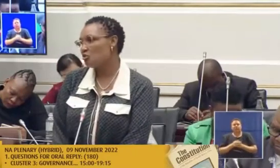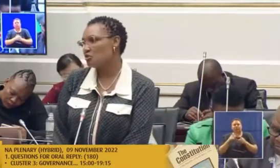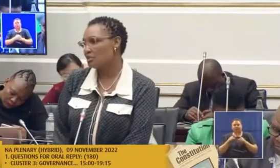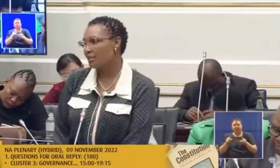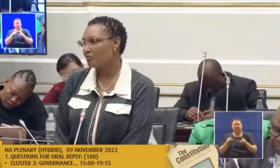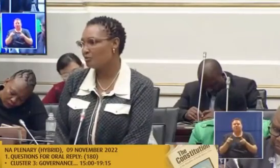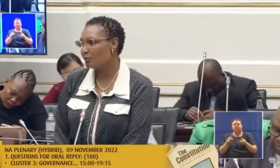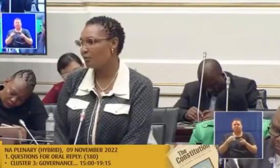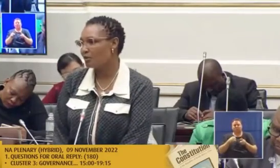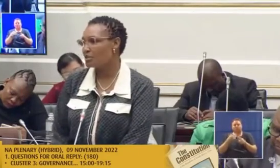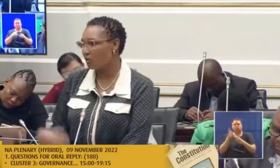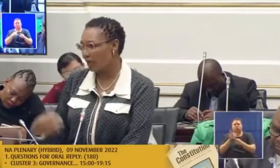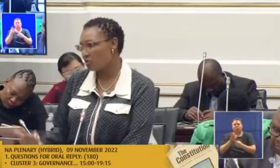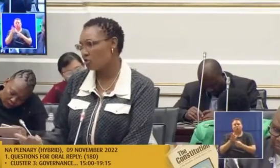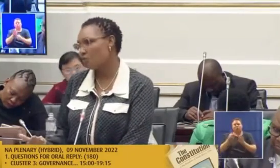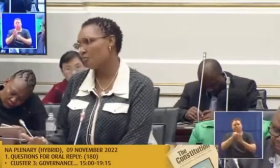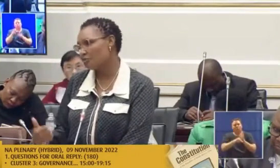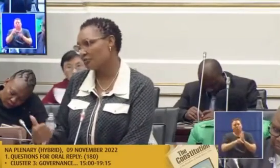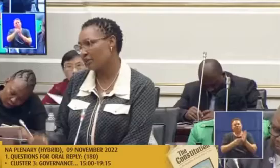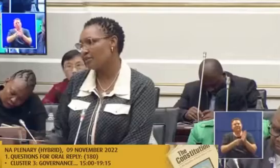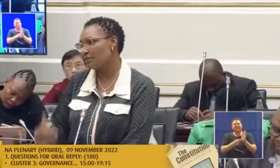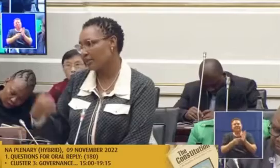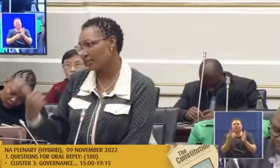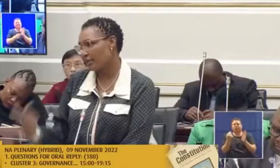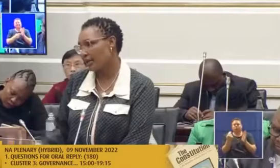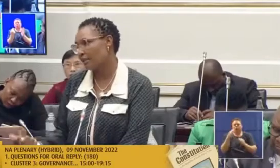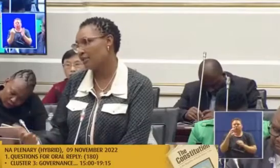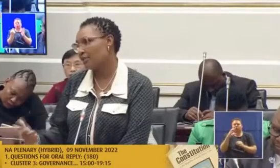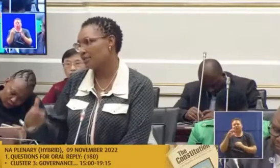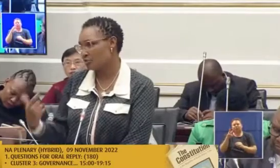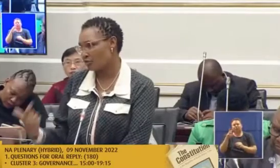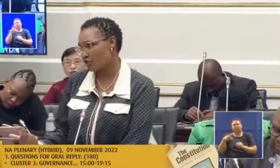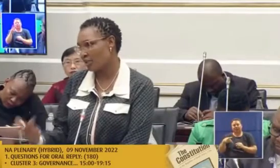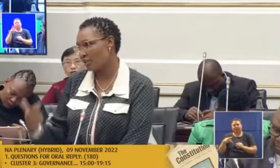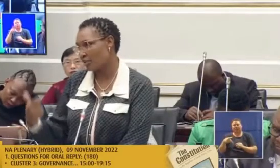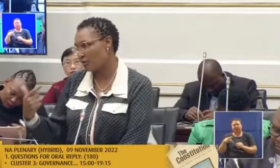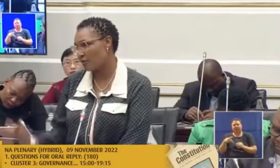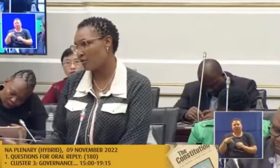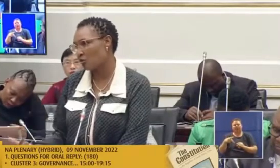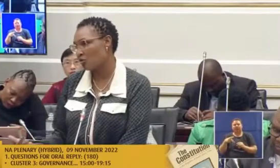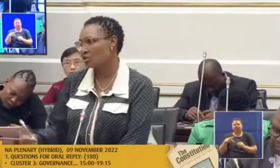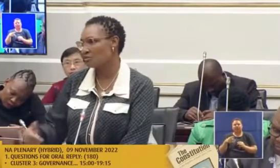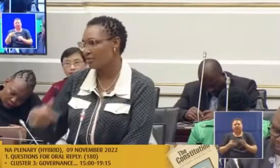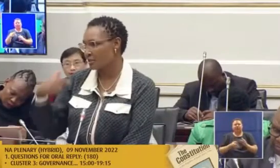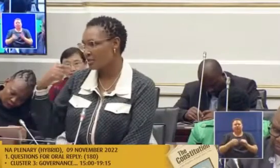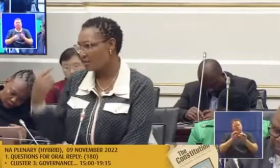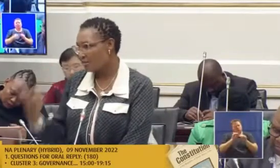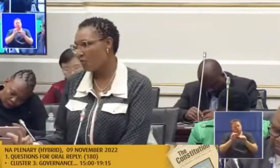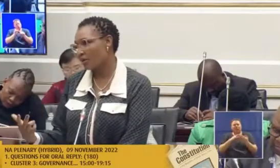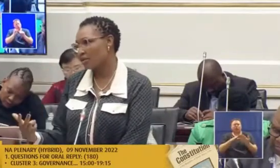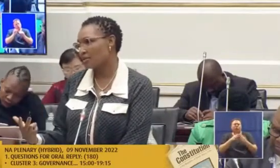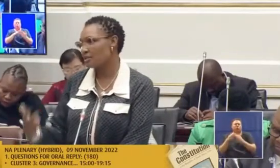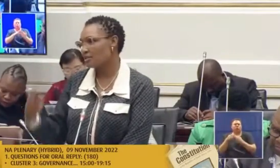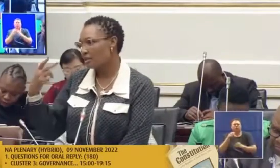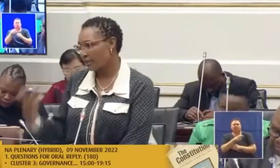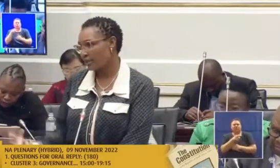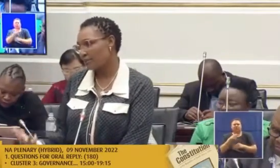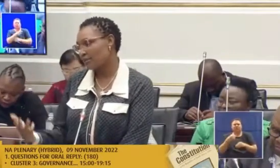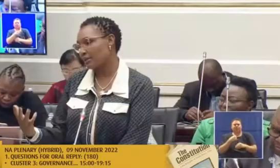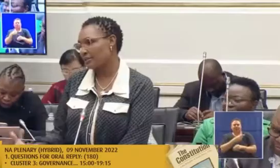new CWP policy, one is to improve the intake, update in terms of training of our community members who are risked,